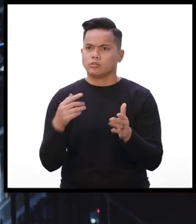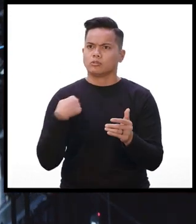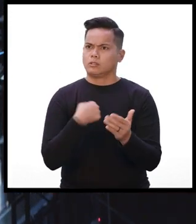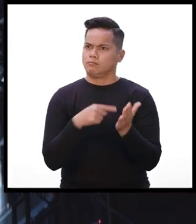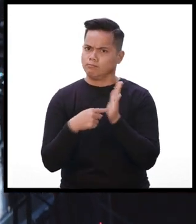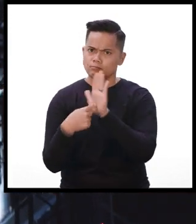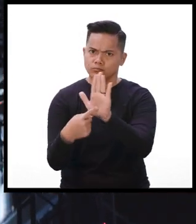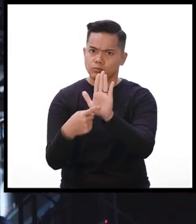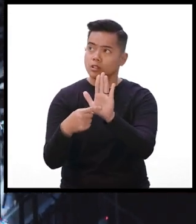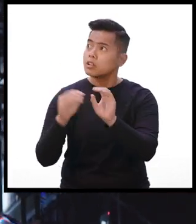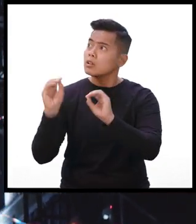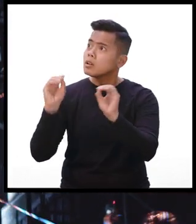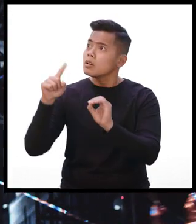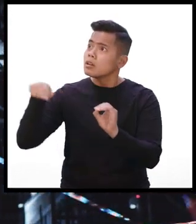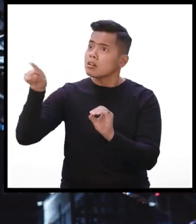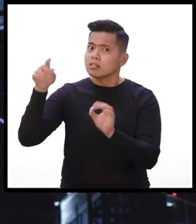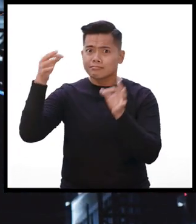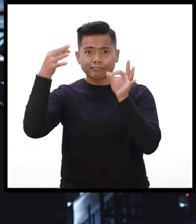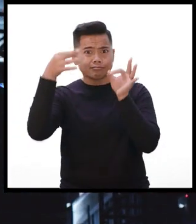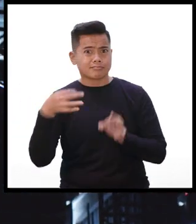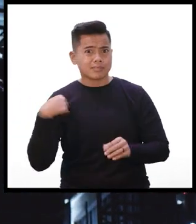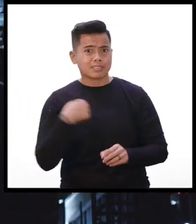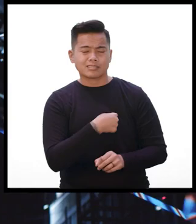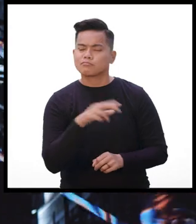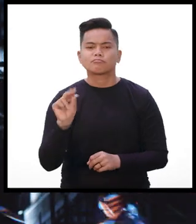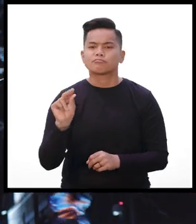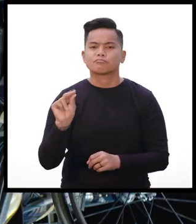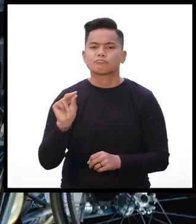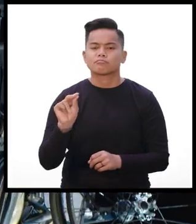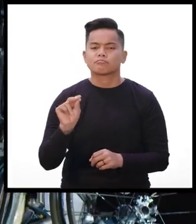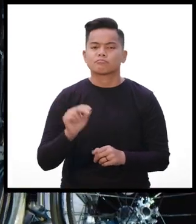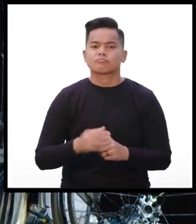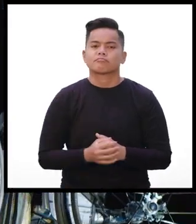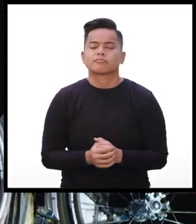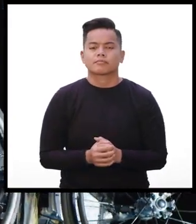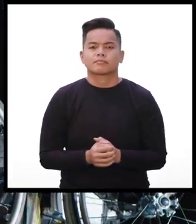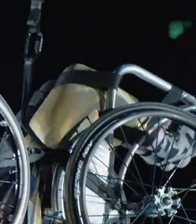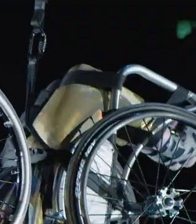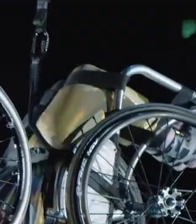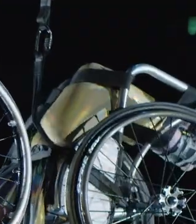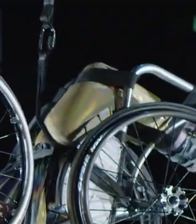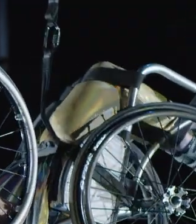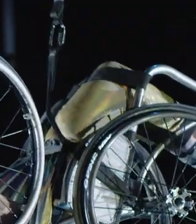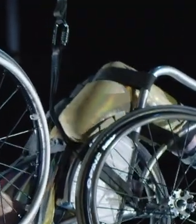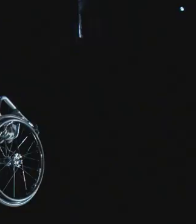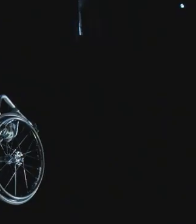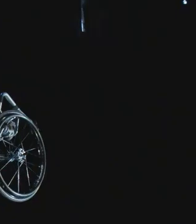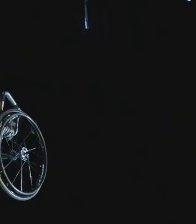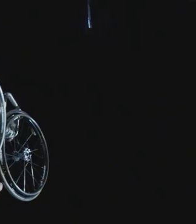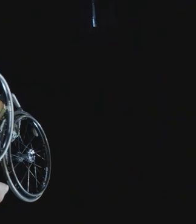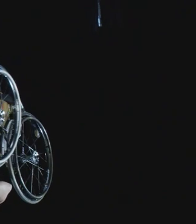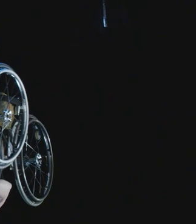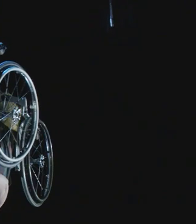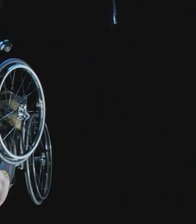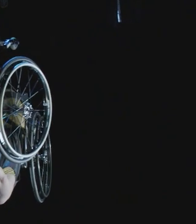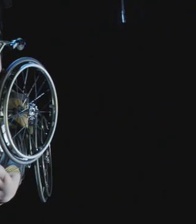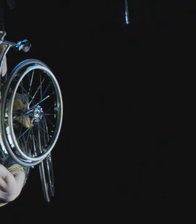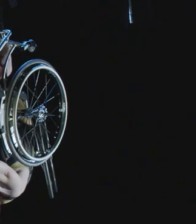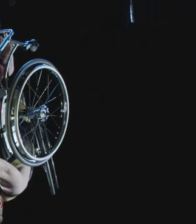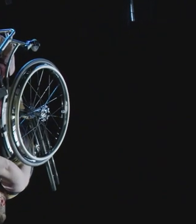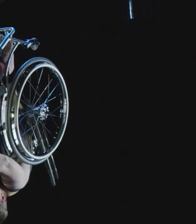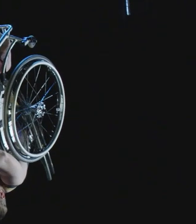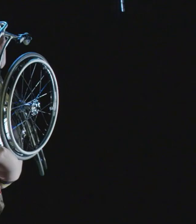work that nobody else would make for us. Dancing in barbed wire, Jerron turns to face Alice and Laurel, who embrace inverted